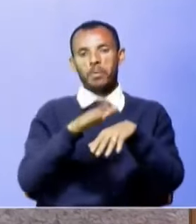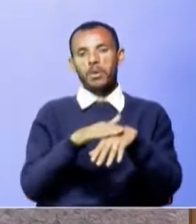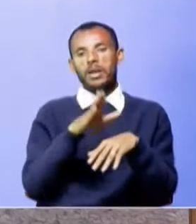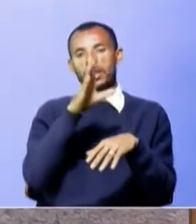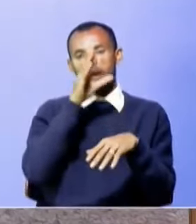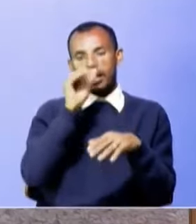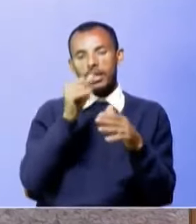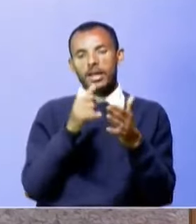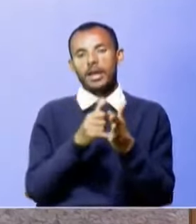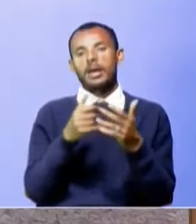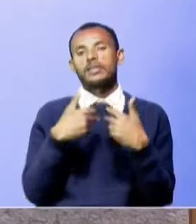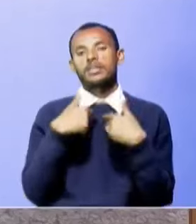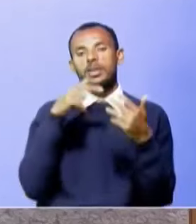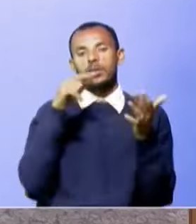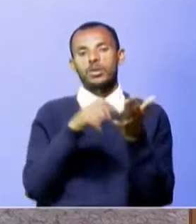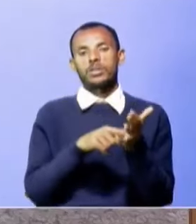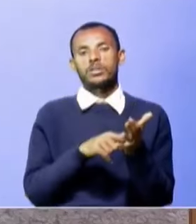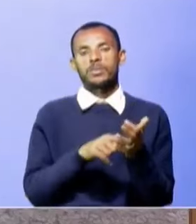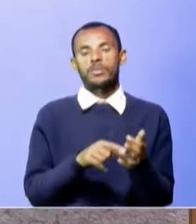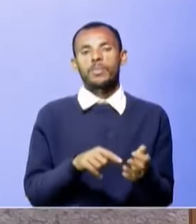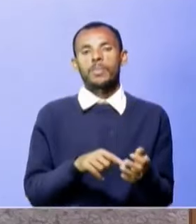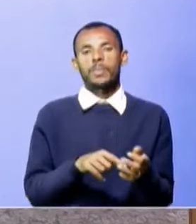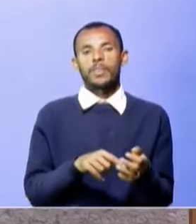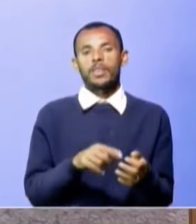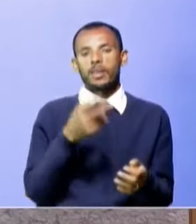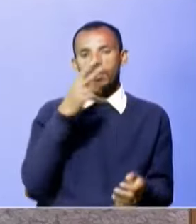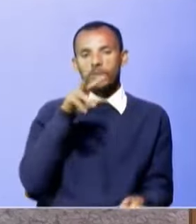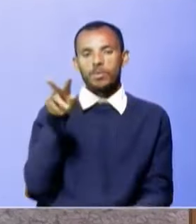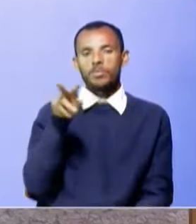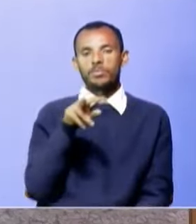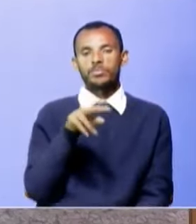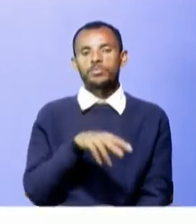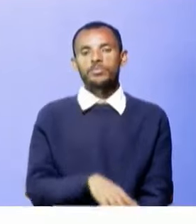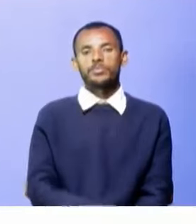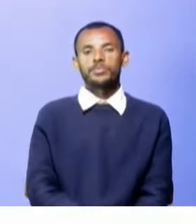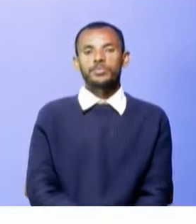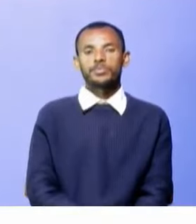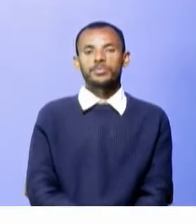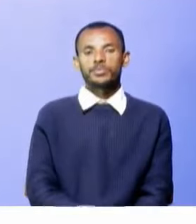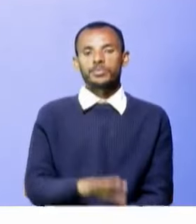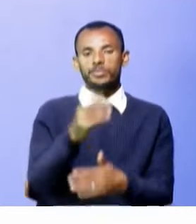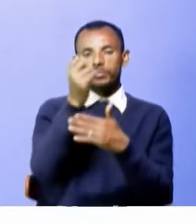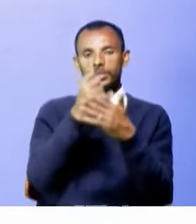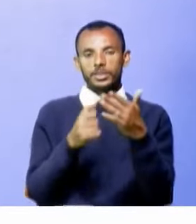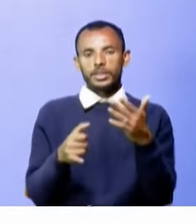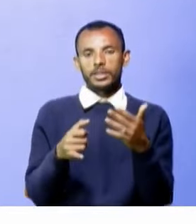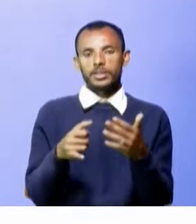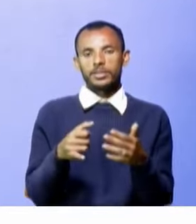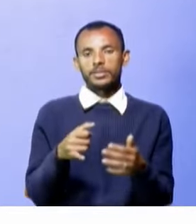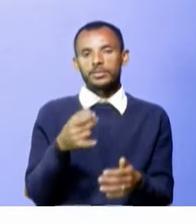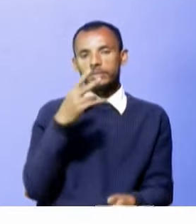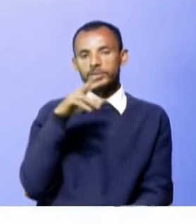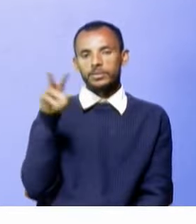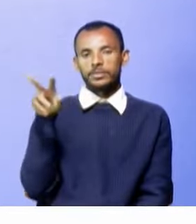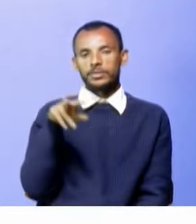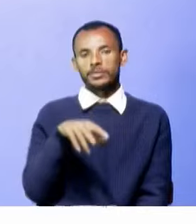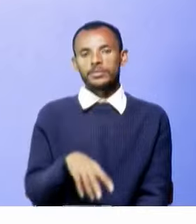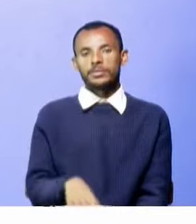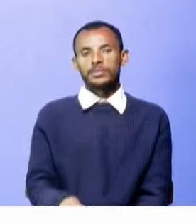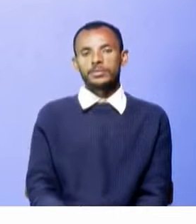previous discussion. So roughly a die is a